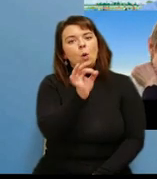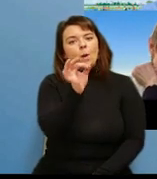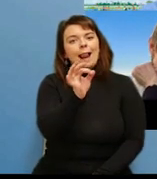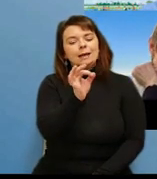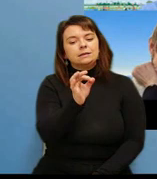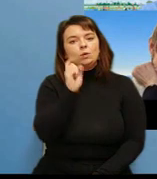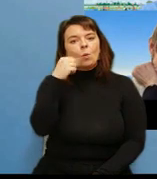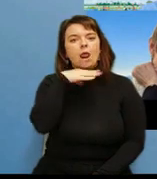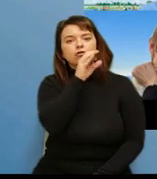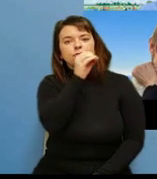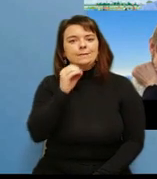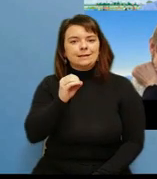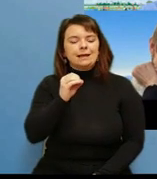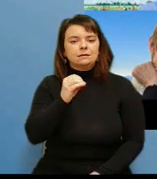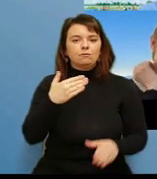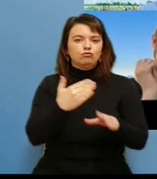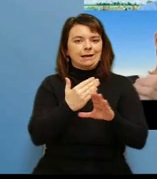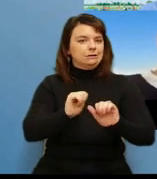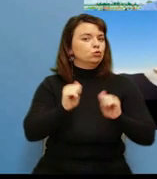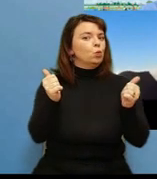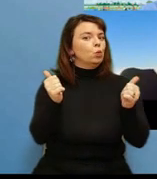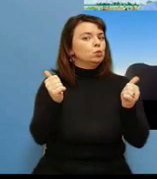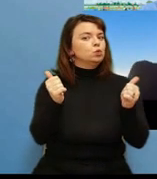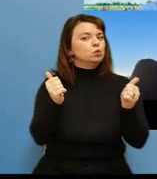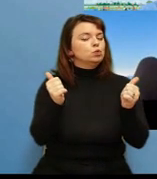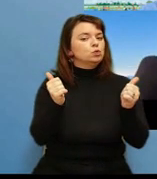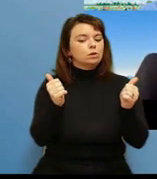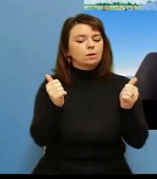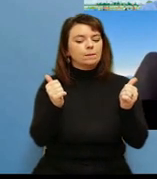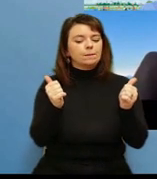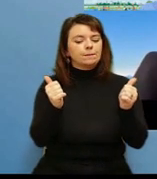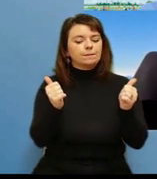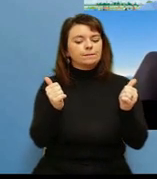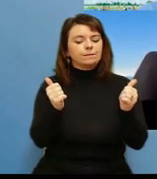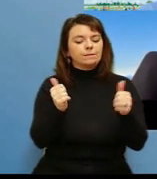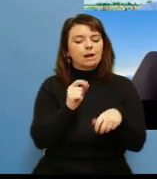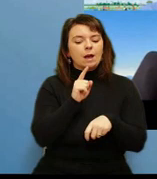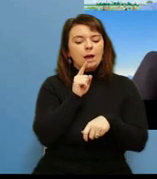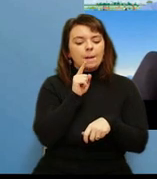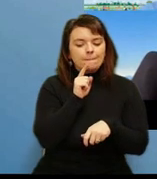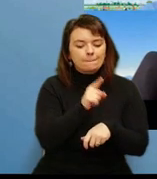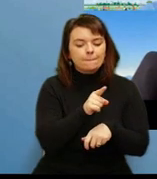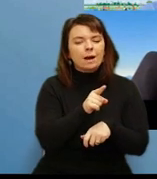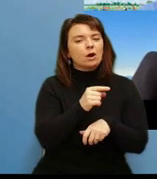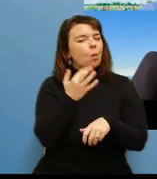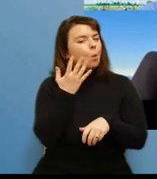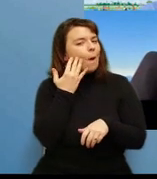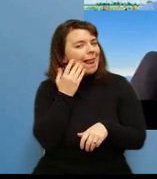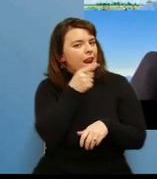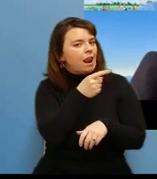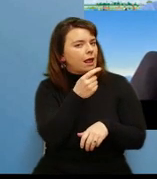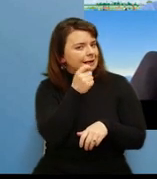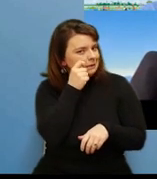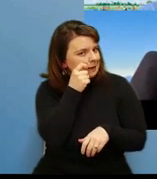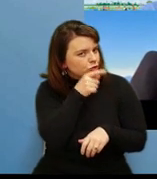Then just to highlight, West locality has got 100% of its practice rated as good. But there's something